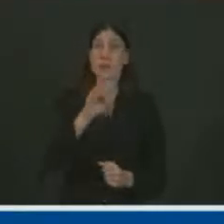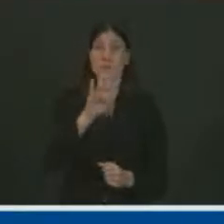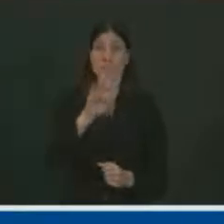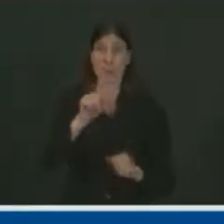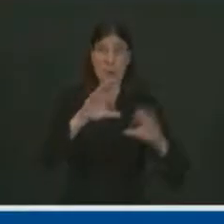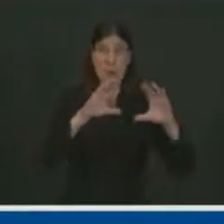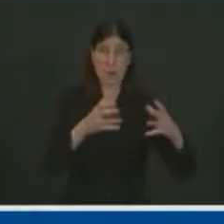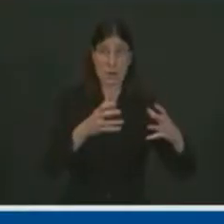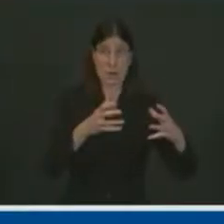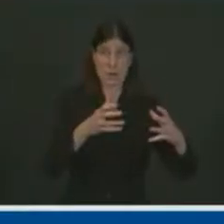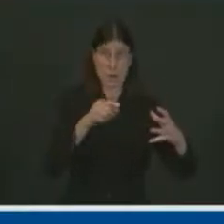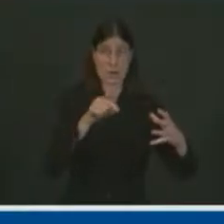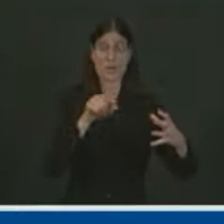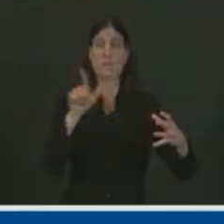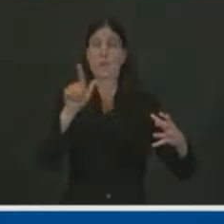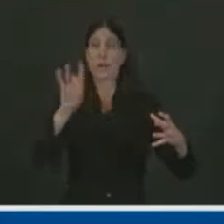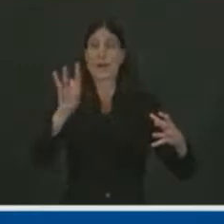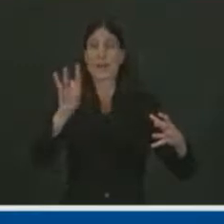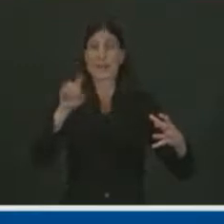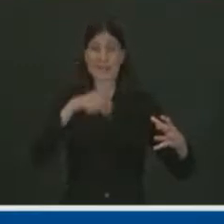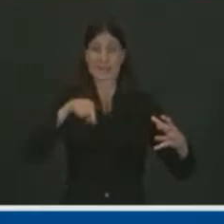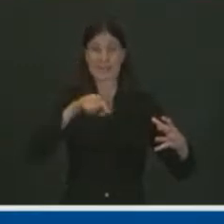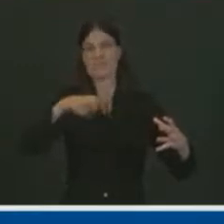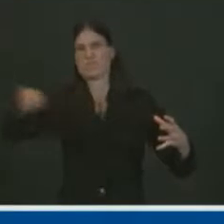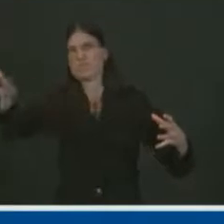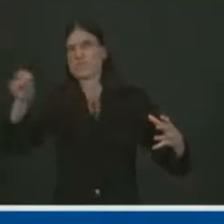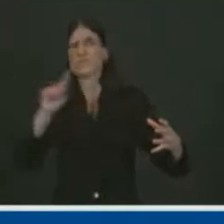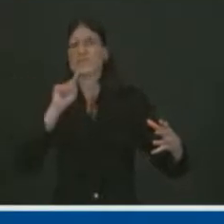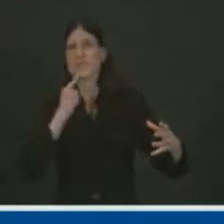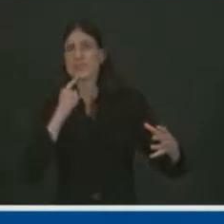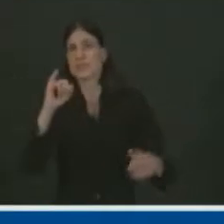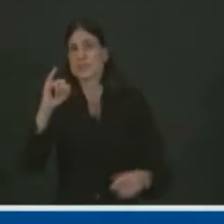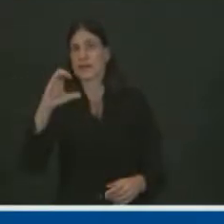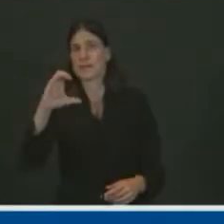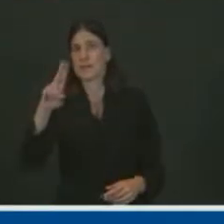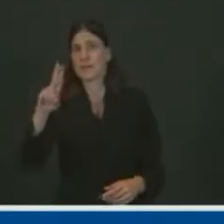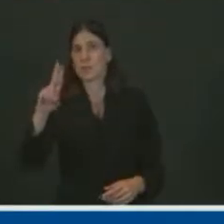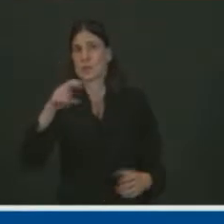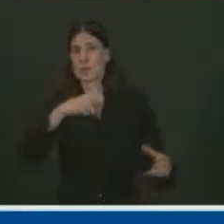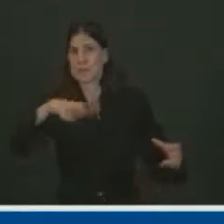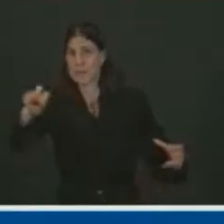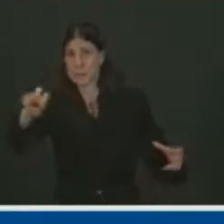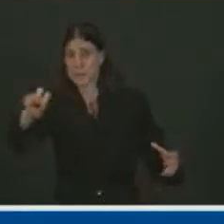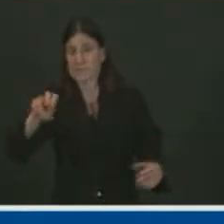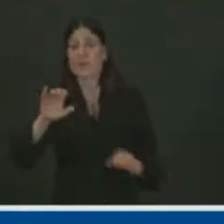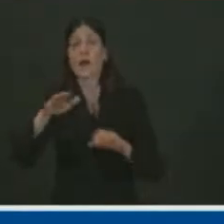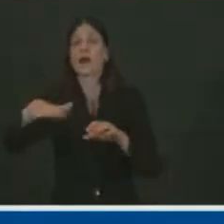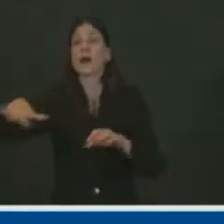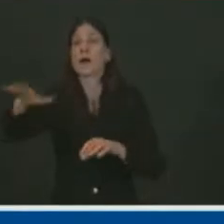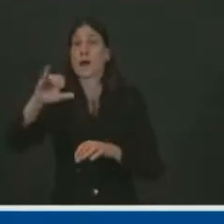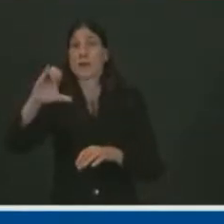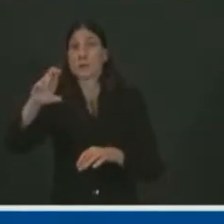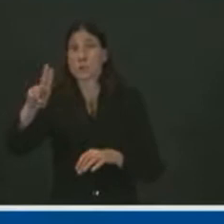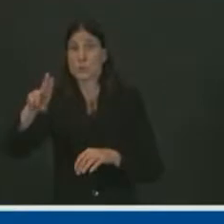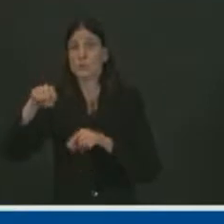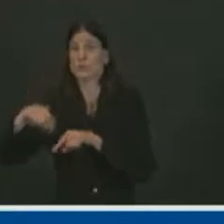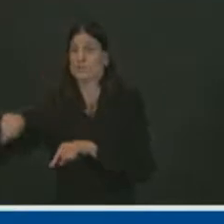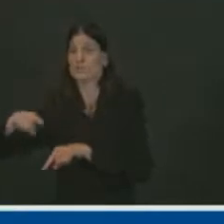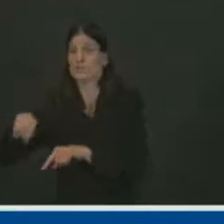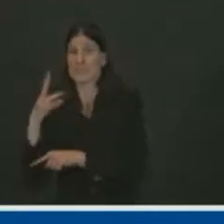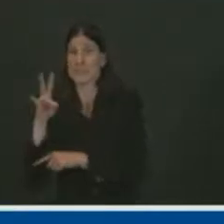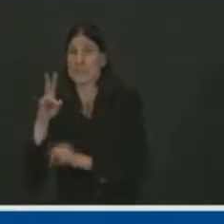28 are in the intensive care unit, and 17 of those 28 are on a ventilator in the ICU.